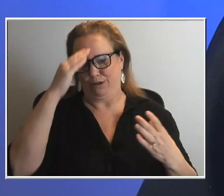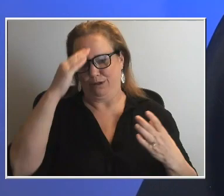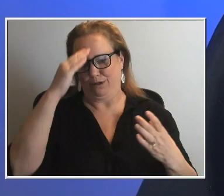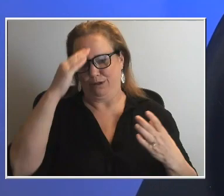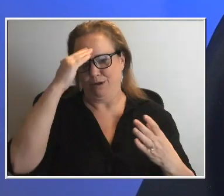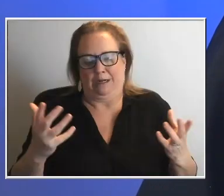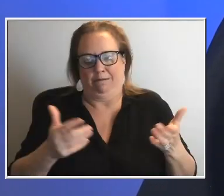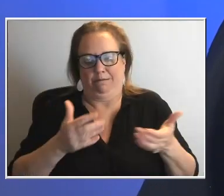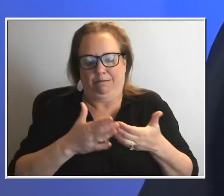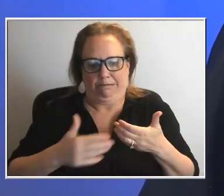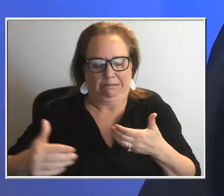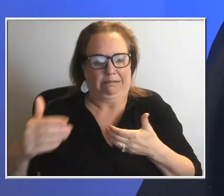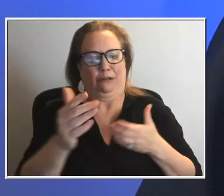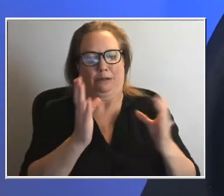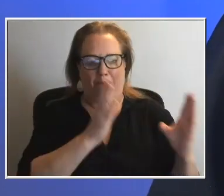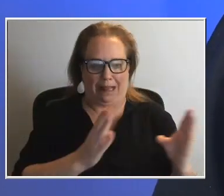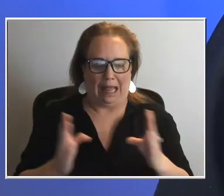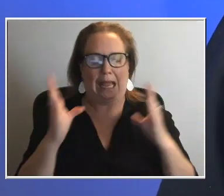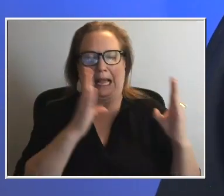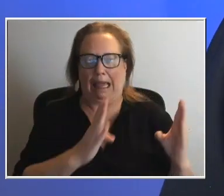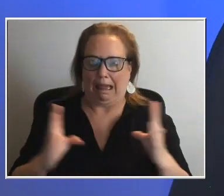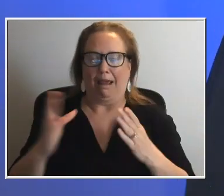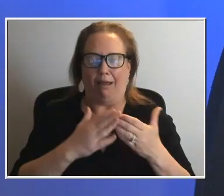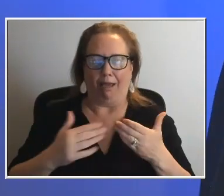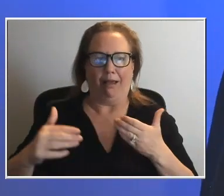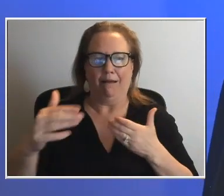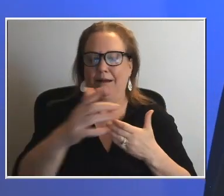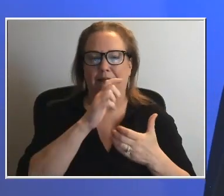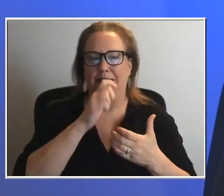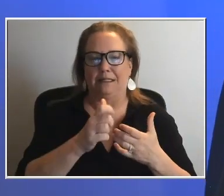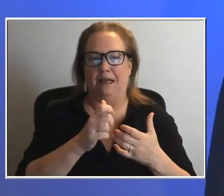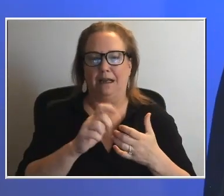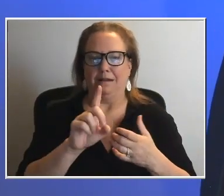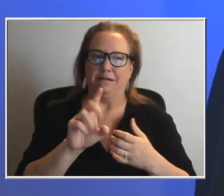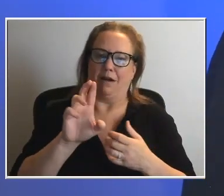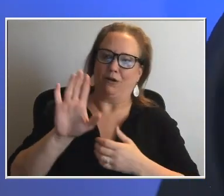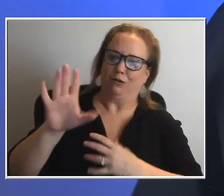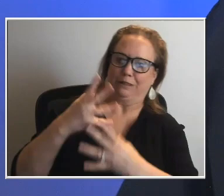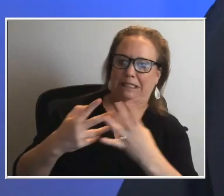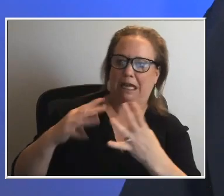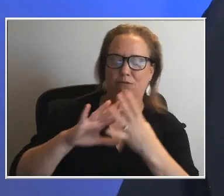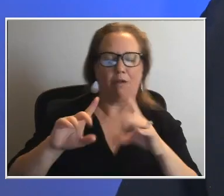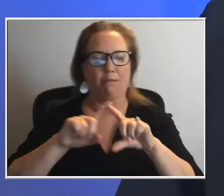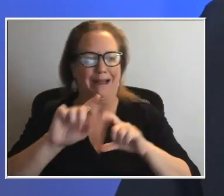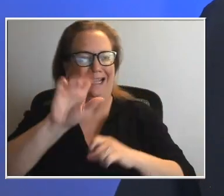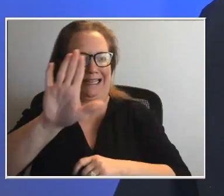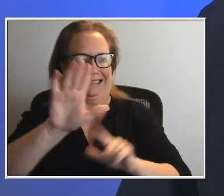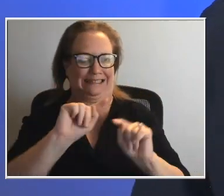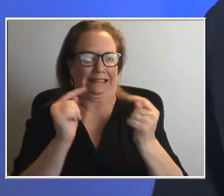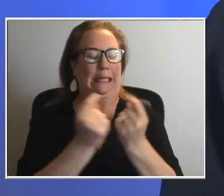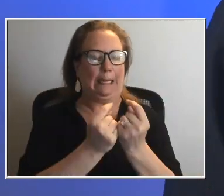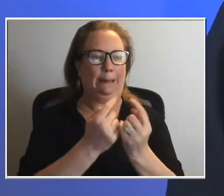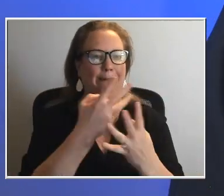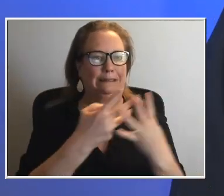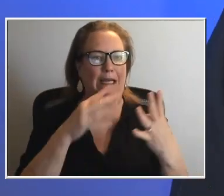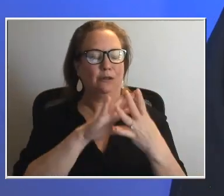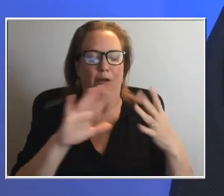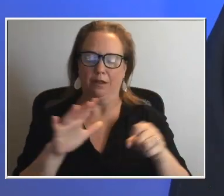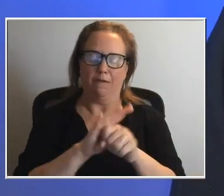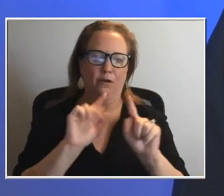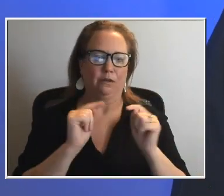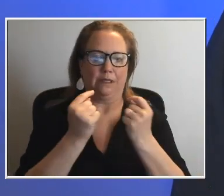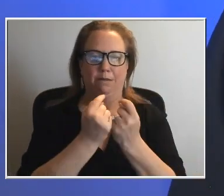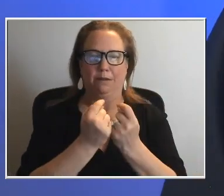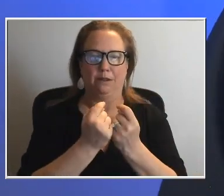there's a lot of pre-planning that goes into this. It's not just Dr. Coccarella, it's a whole team. And the whole team was absolutely